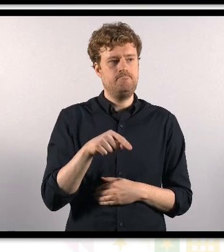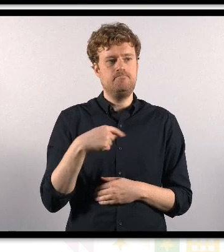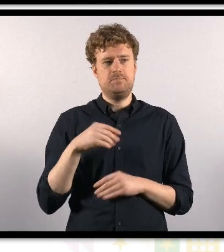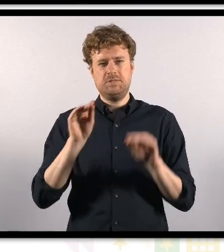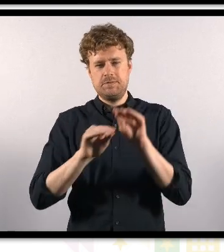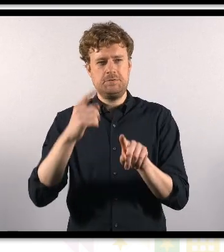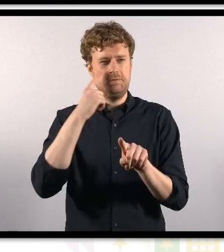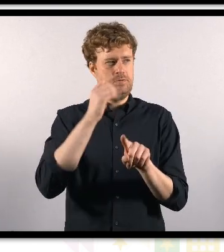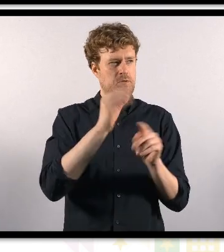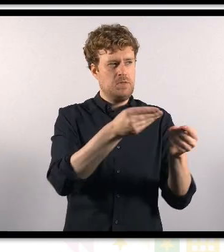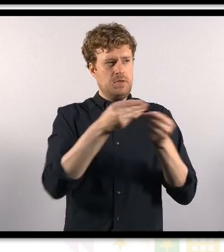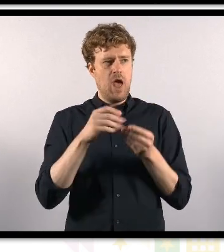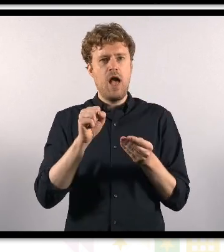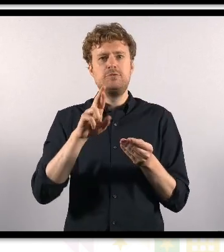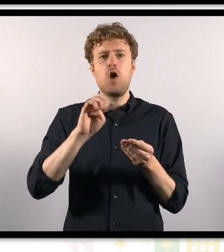is where